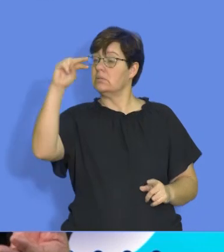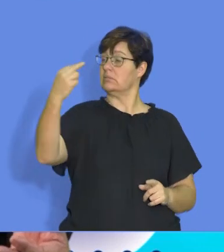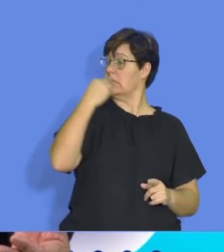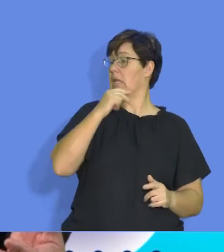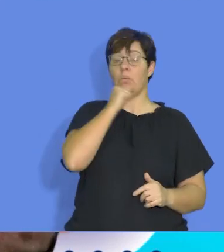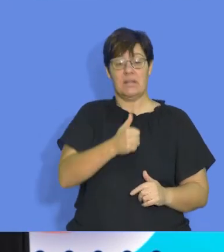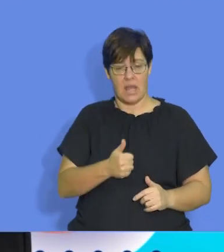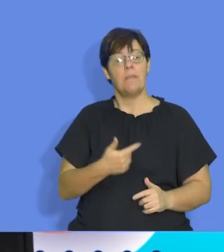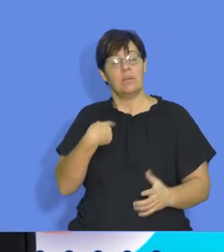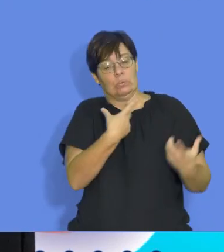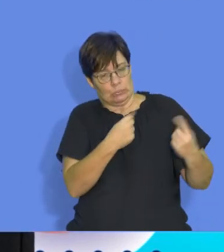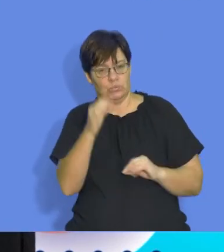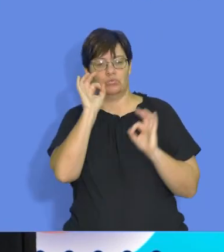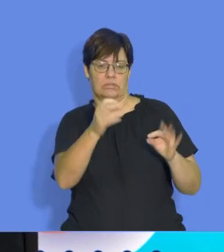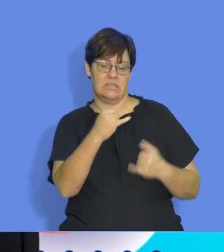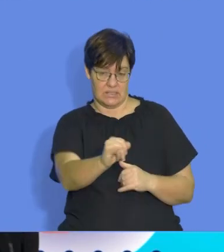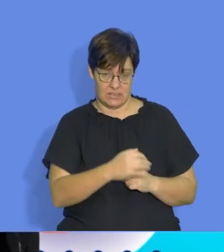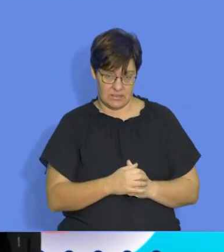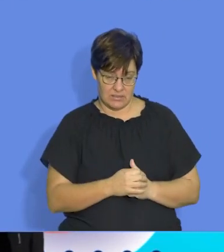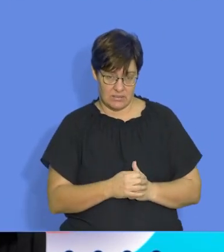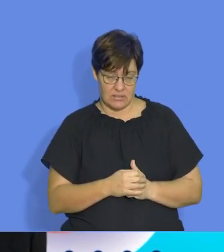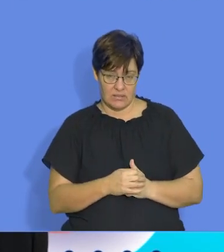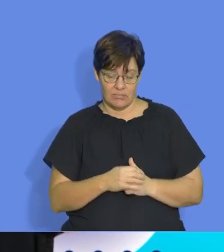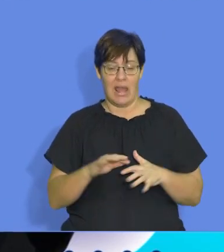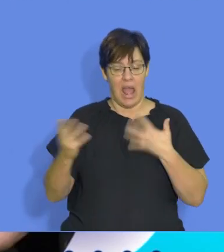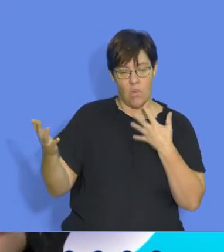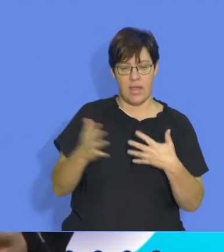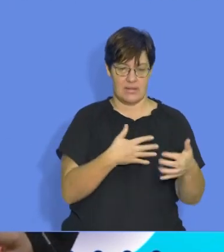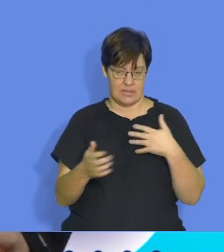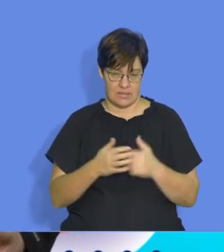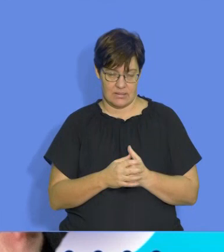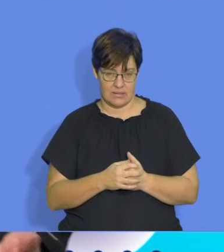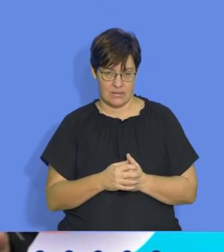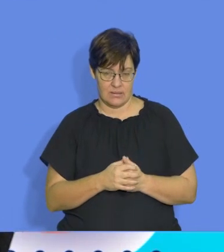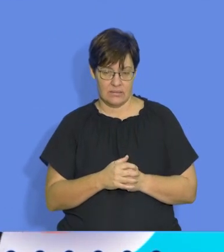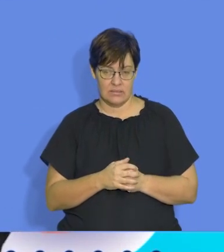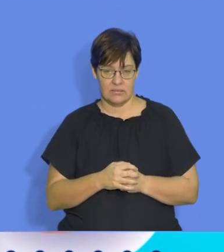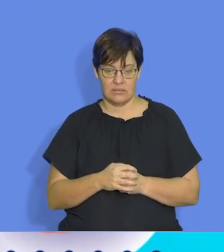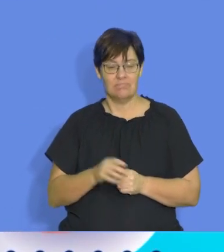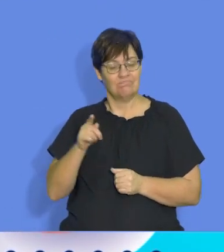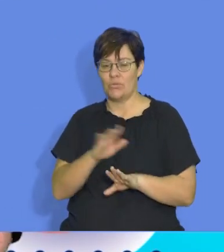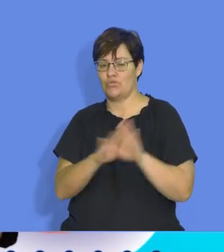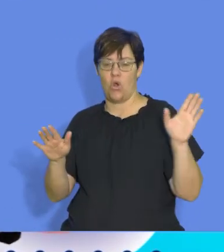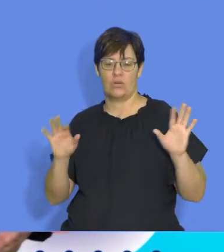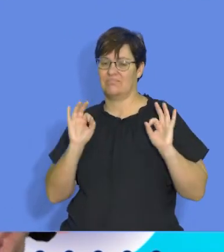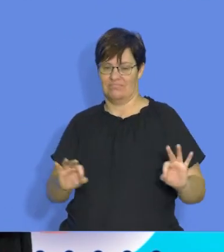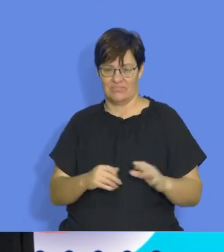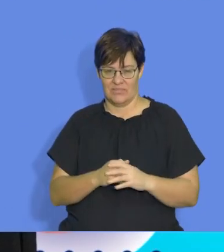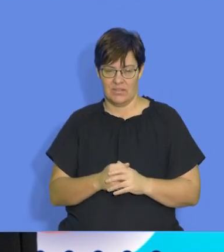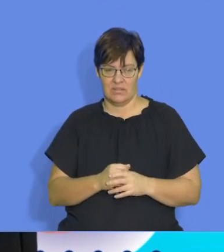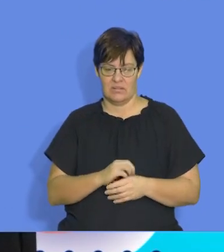watching you. You must be ethical in your dealings. So obviously this is unethical, because you